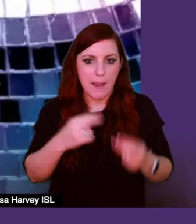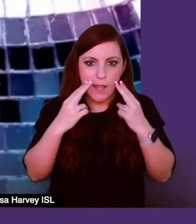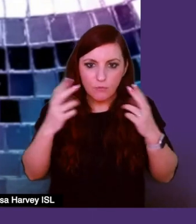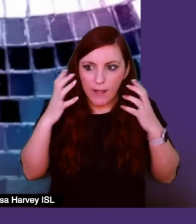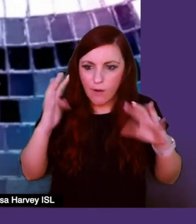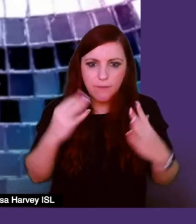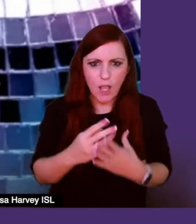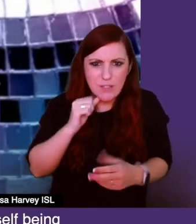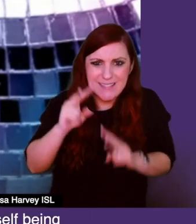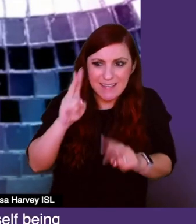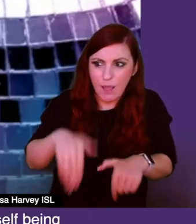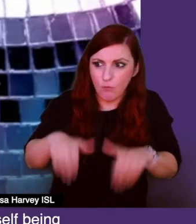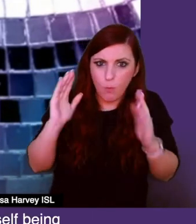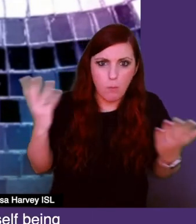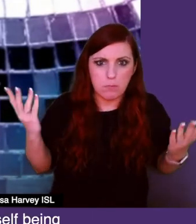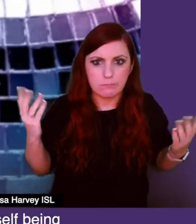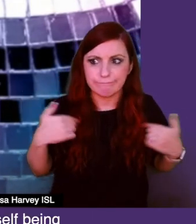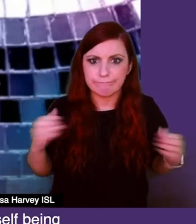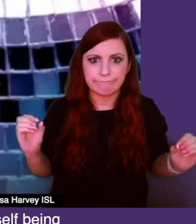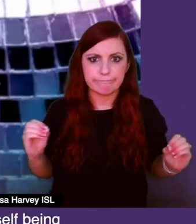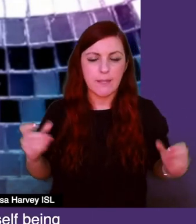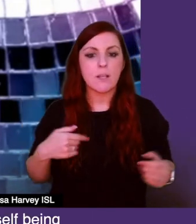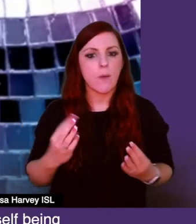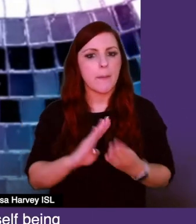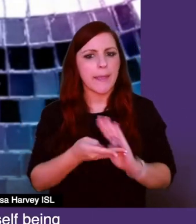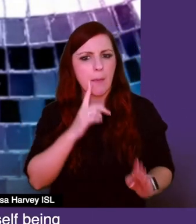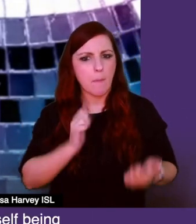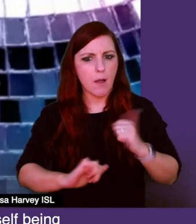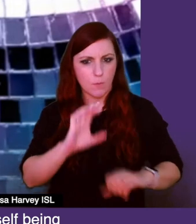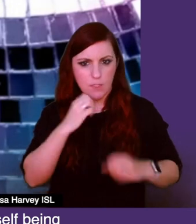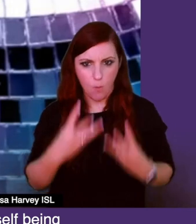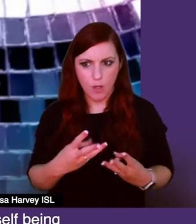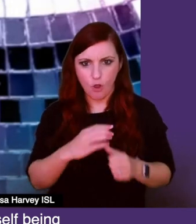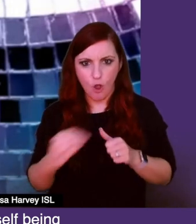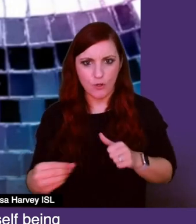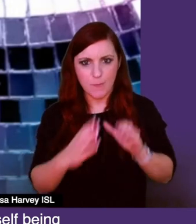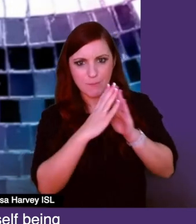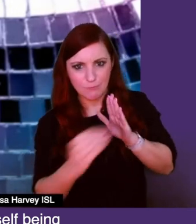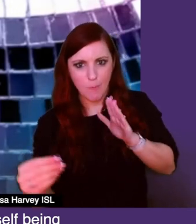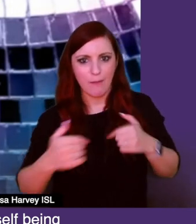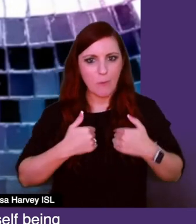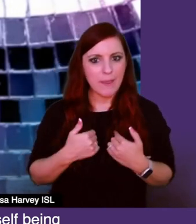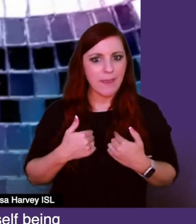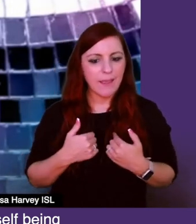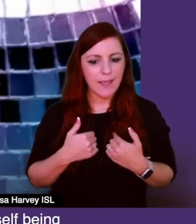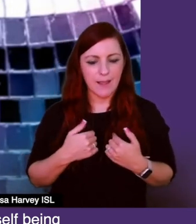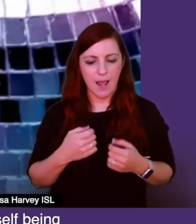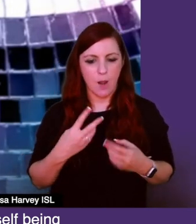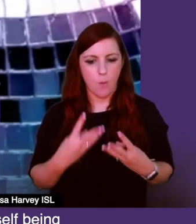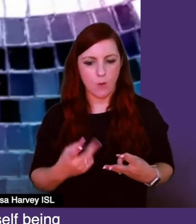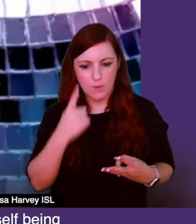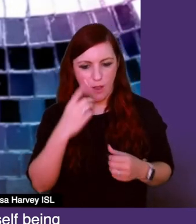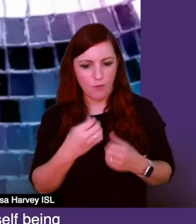up. So that's why I became a model, because I wanted to see myself being represented. And like